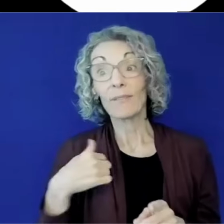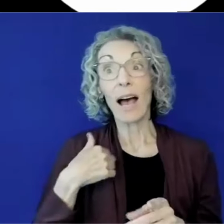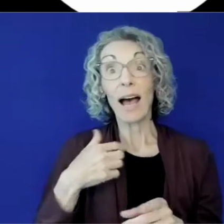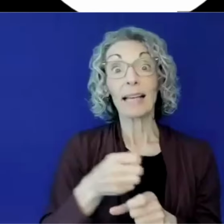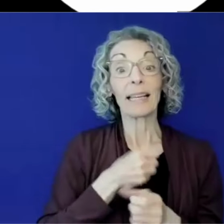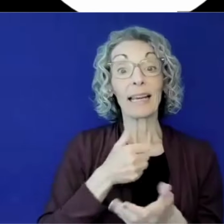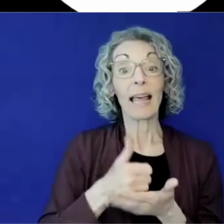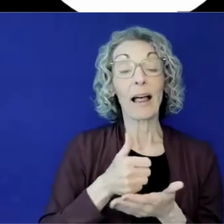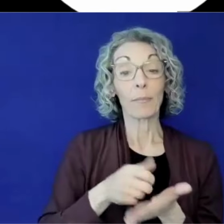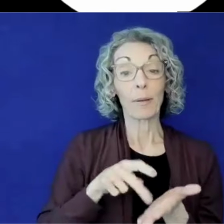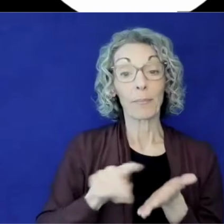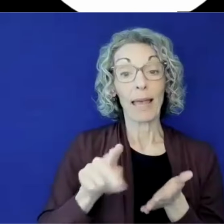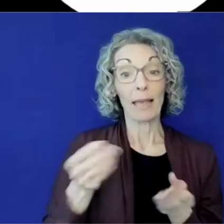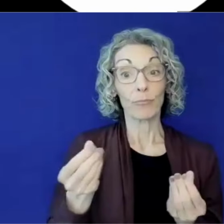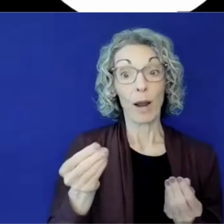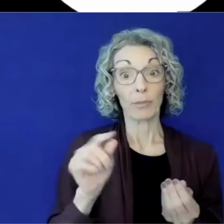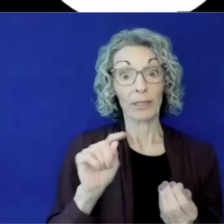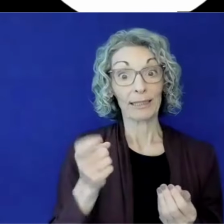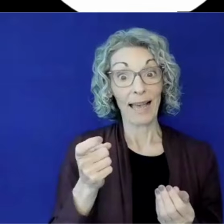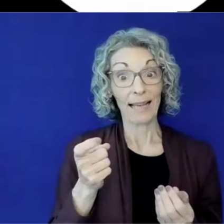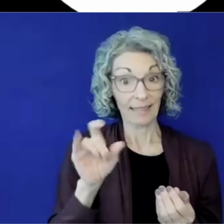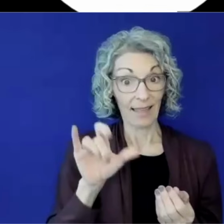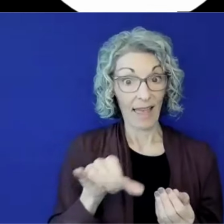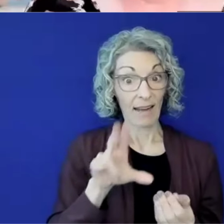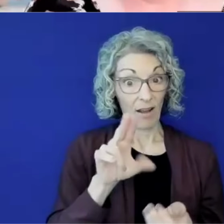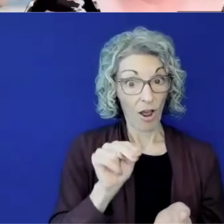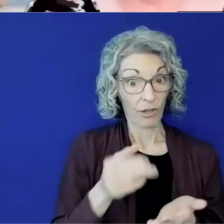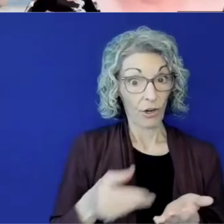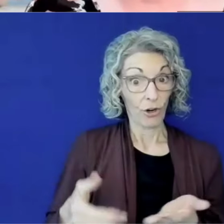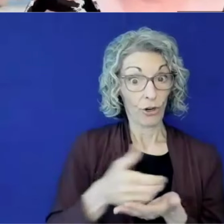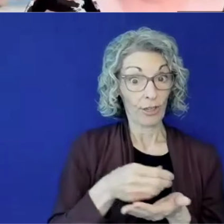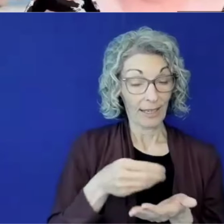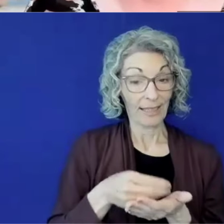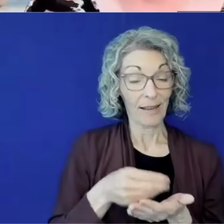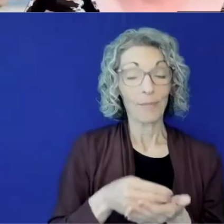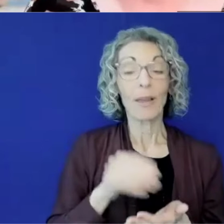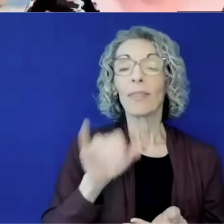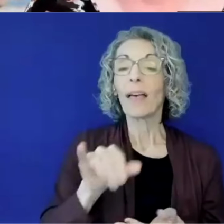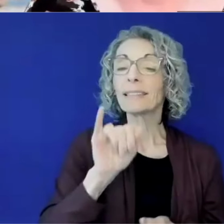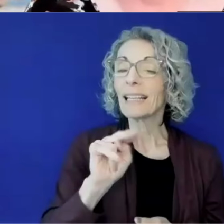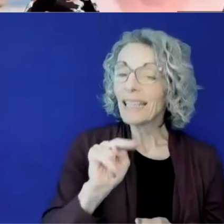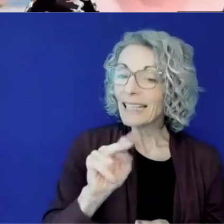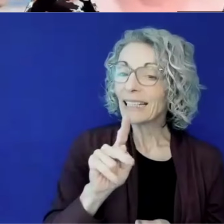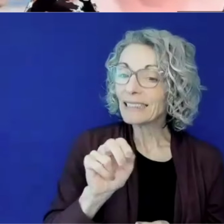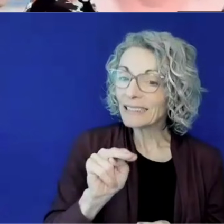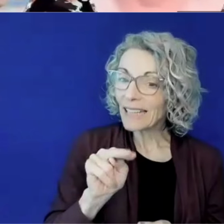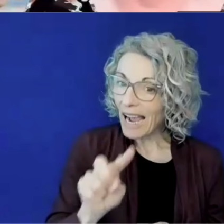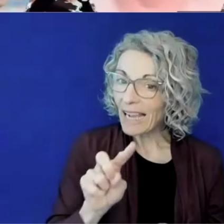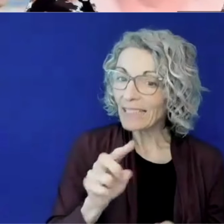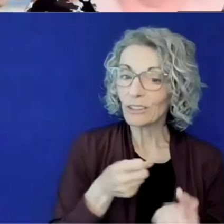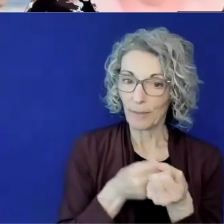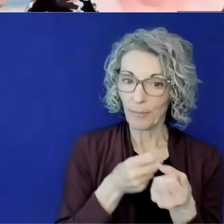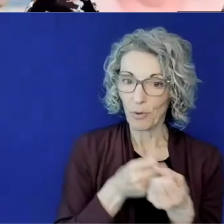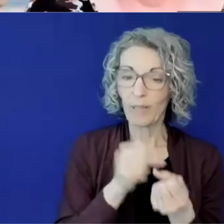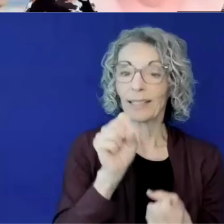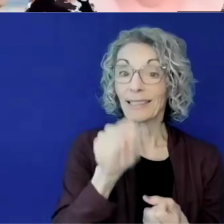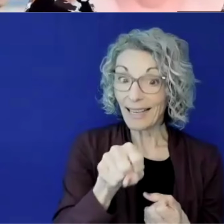taxes. Would that be considered unearned income? That would be in-kind support and maintenance. Yes, that would be unearned